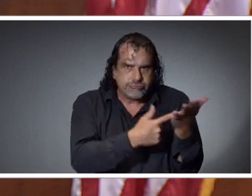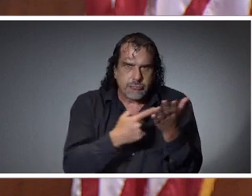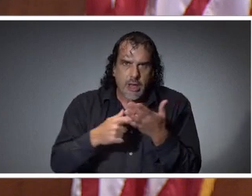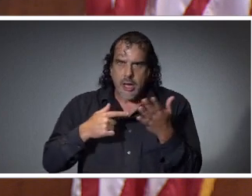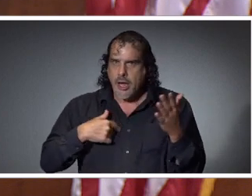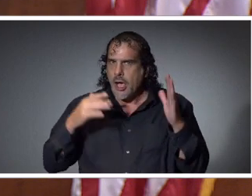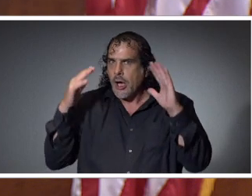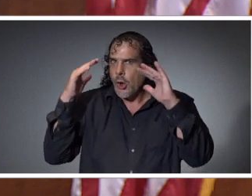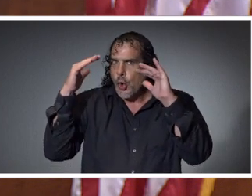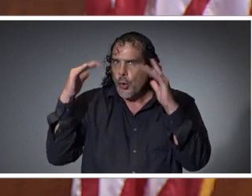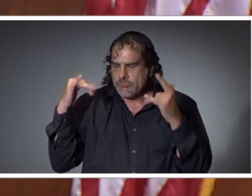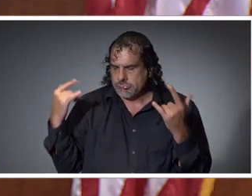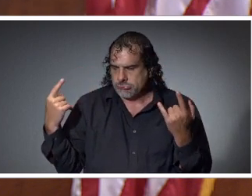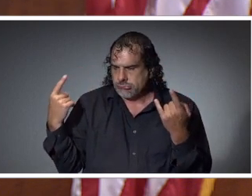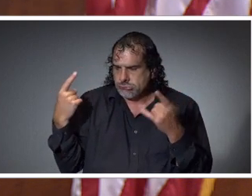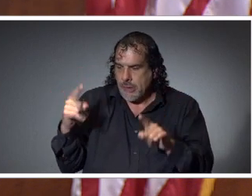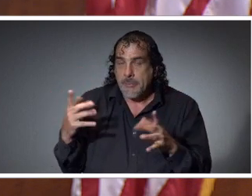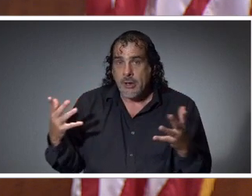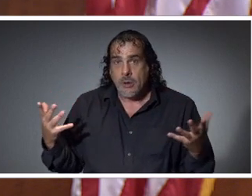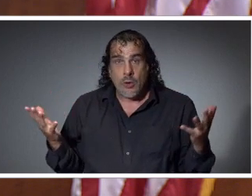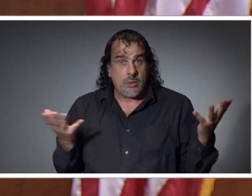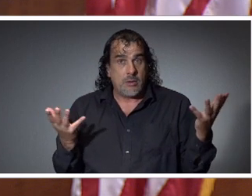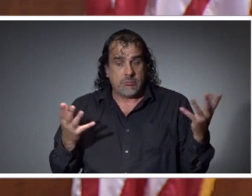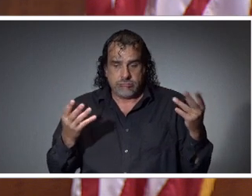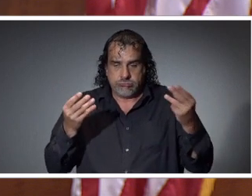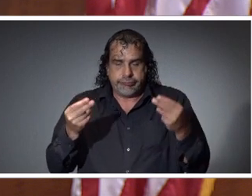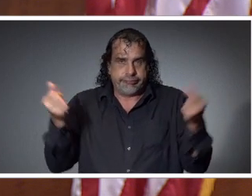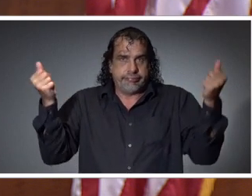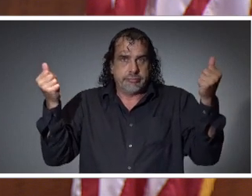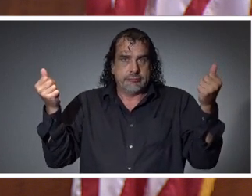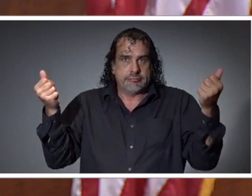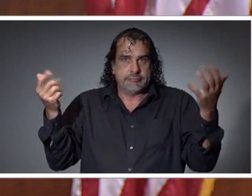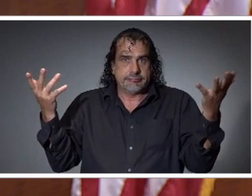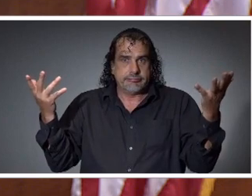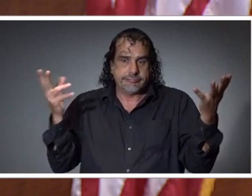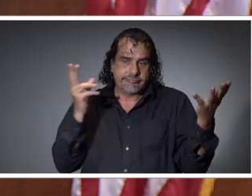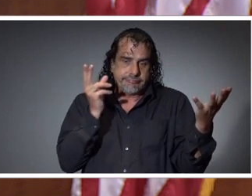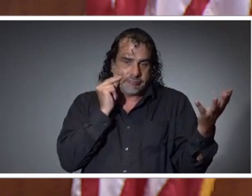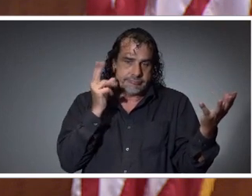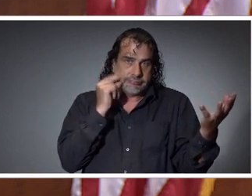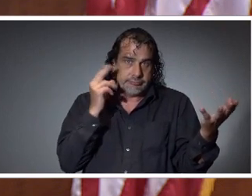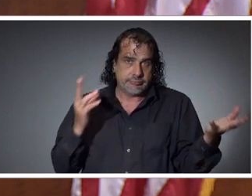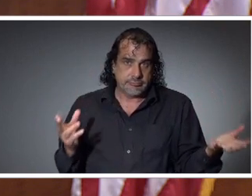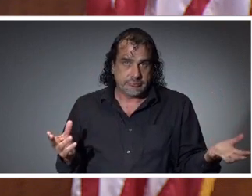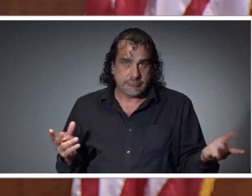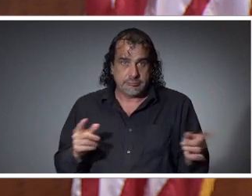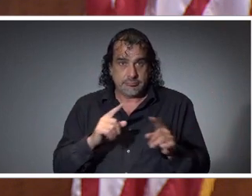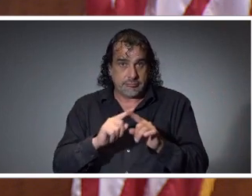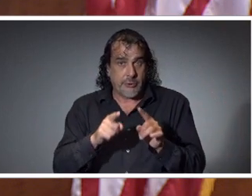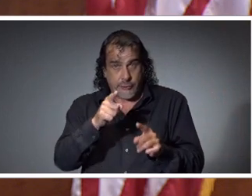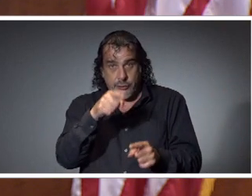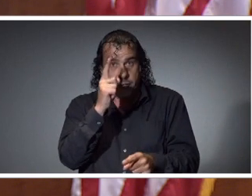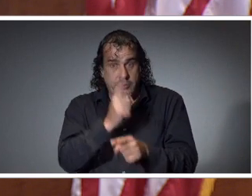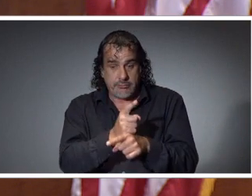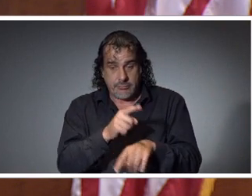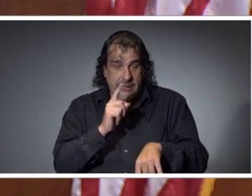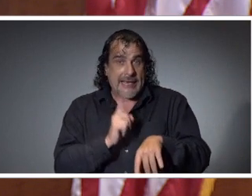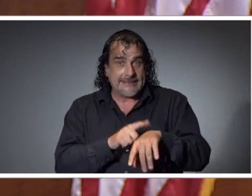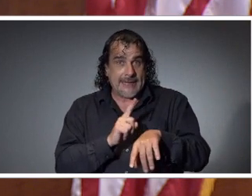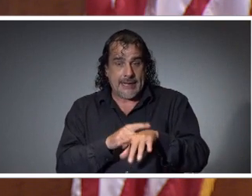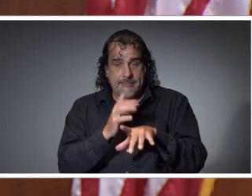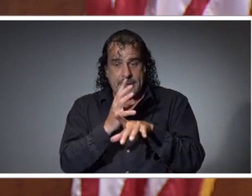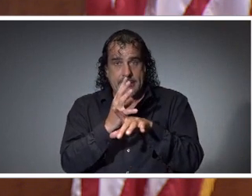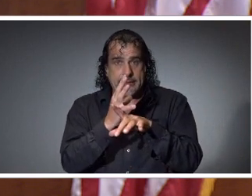get the resolution between the House and the Senate very soon. But you're right, the time frame is